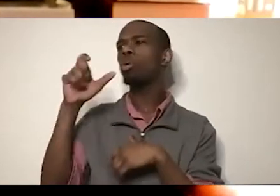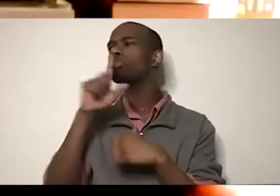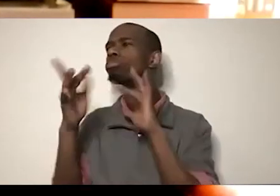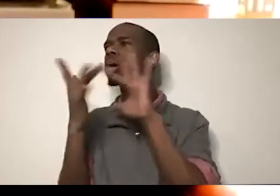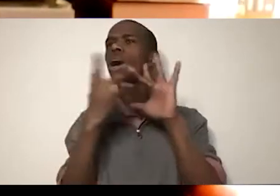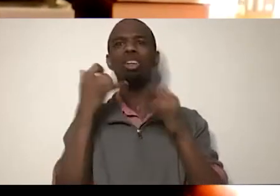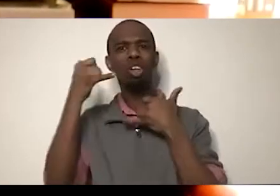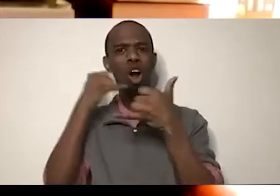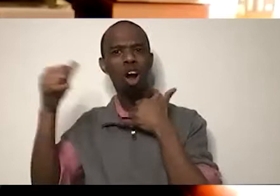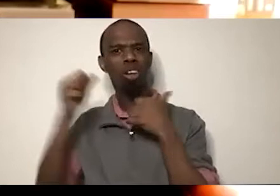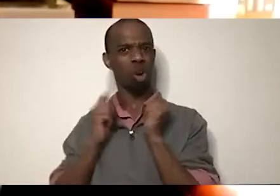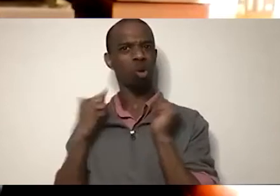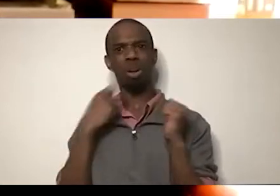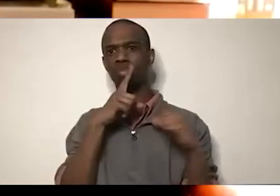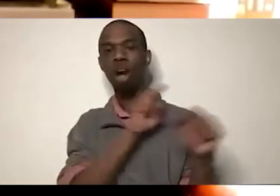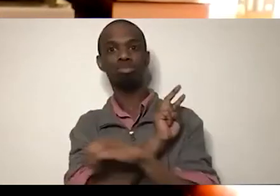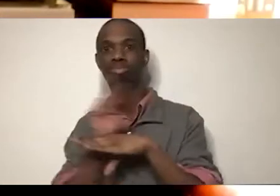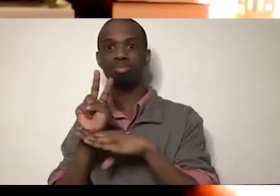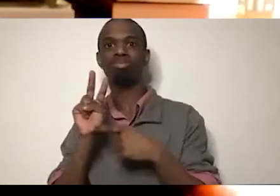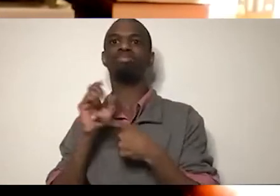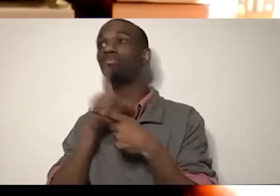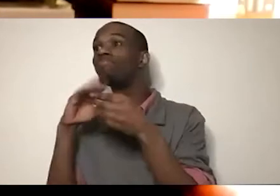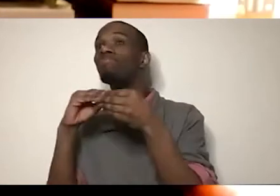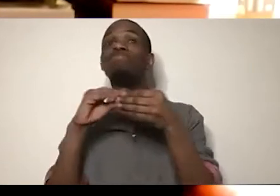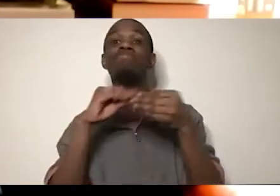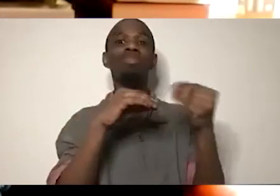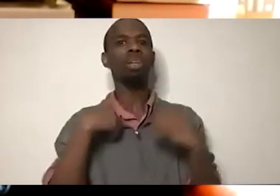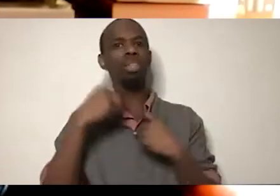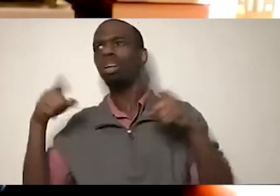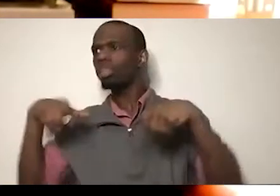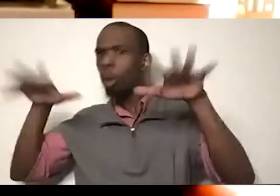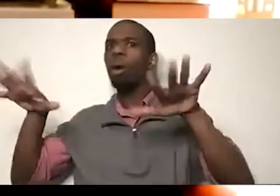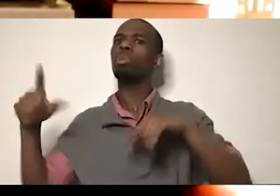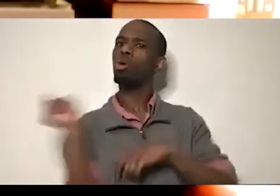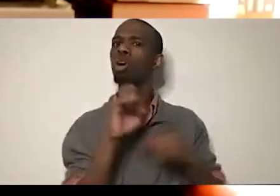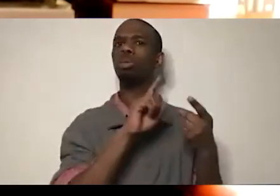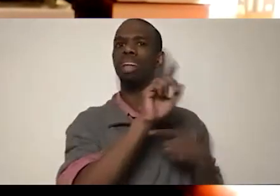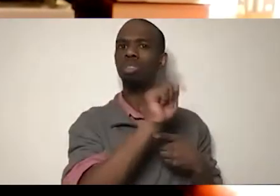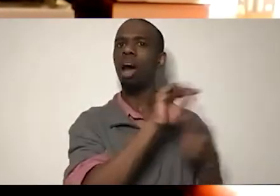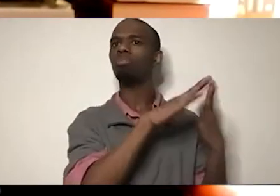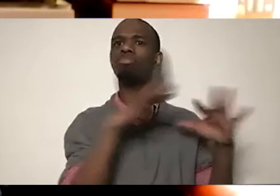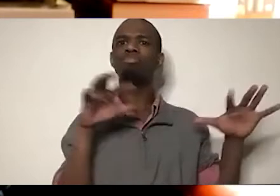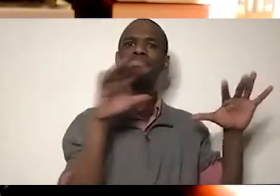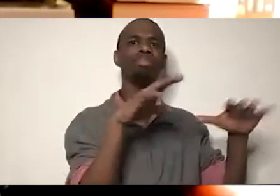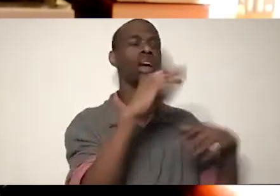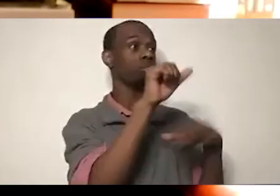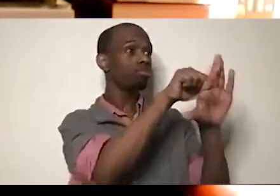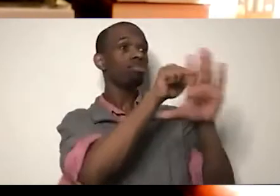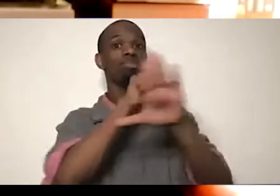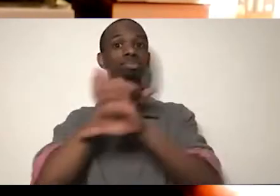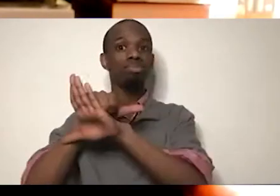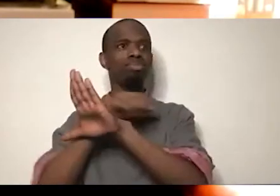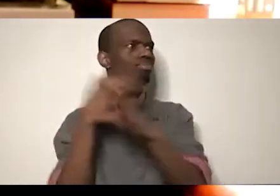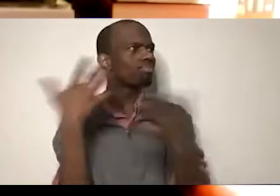Protection and knock on the door and get a job. So we got about 30 people hired. Then the plant began